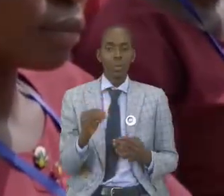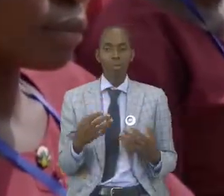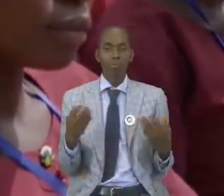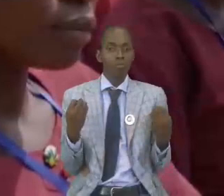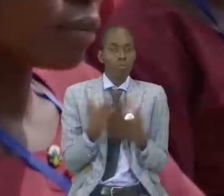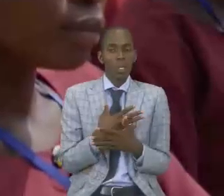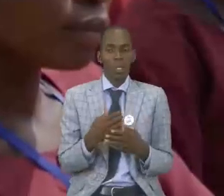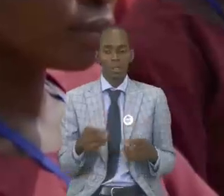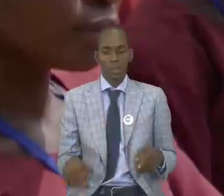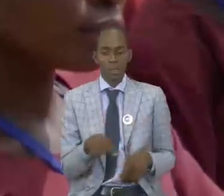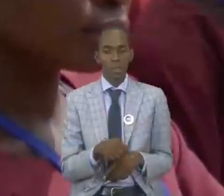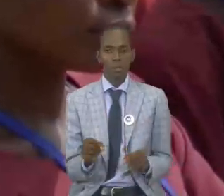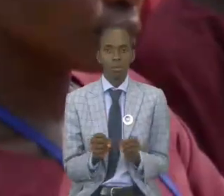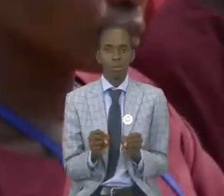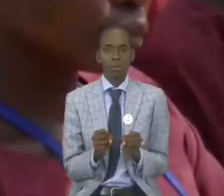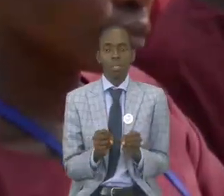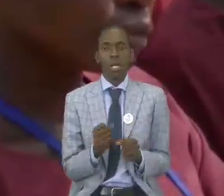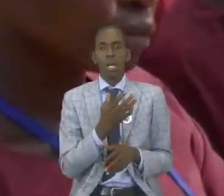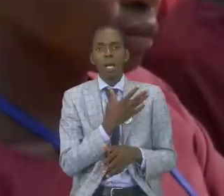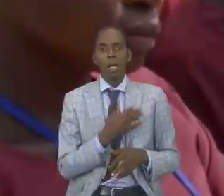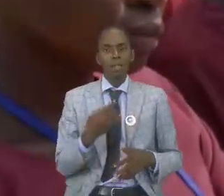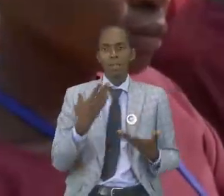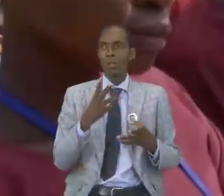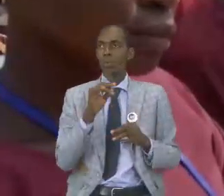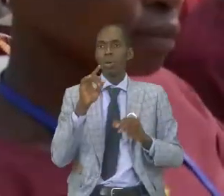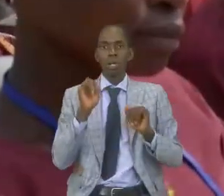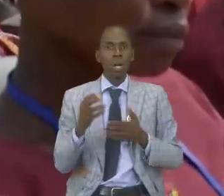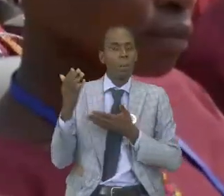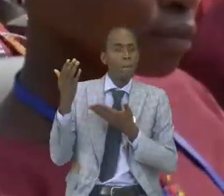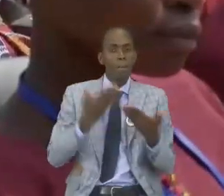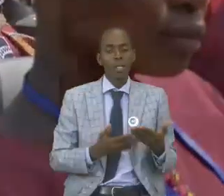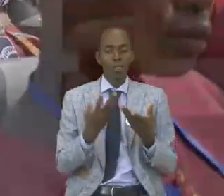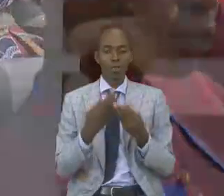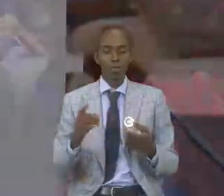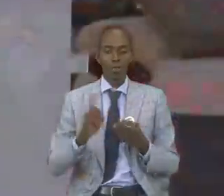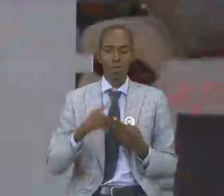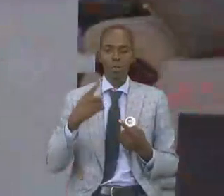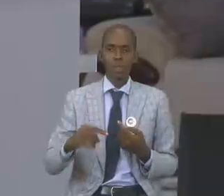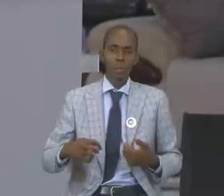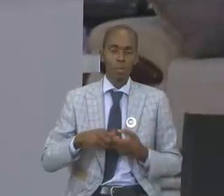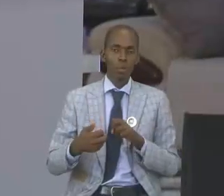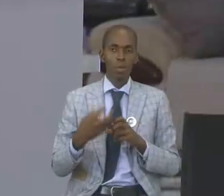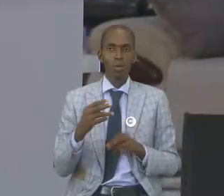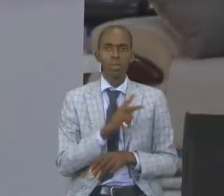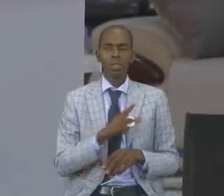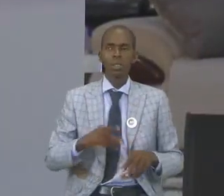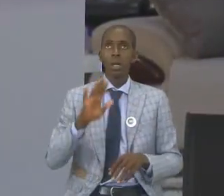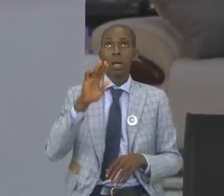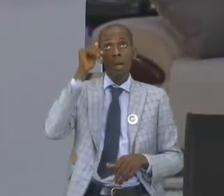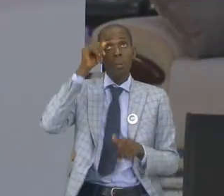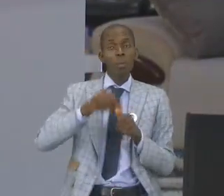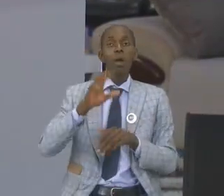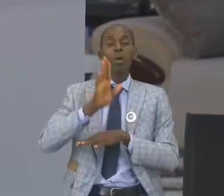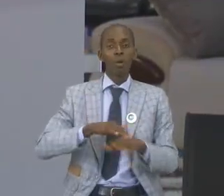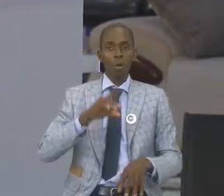that nobody could bring a solution to the problem that was confronting the king. And said, call Daniel, call Daniel, call Daniel. He's